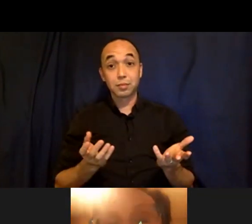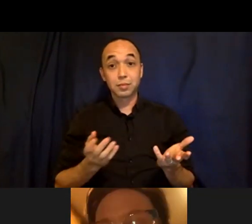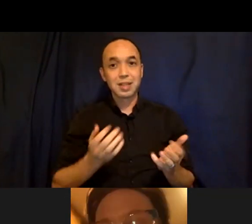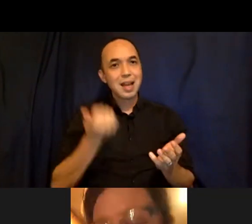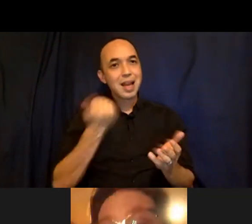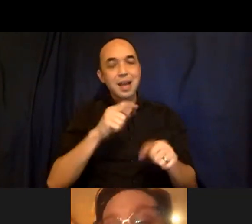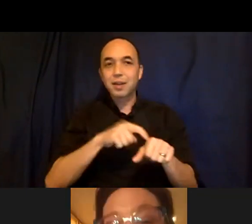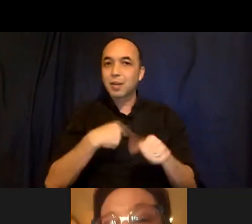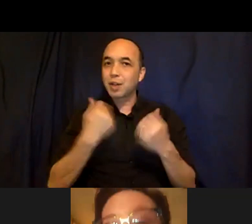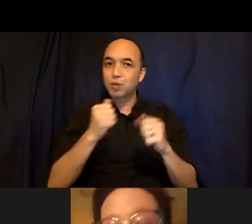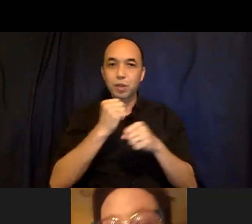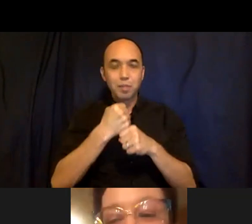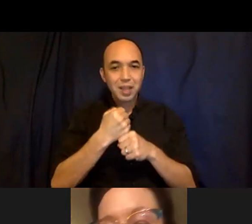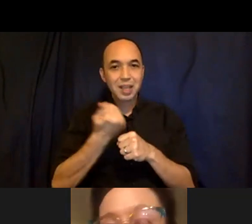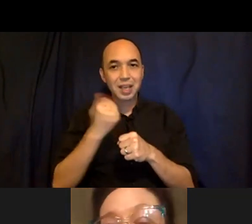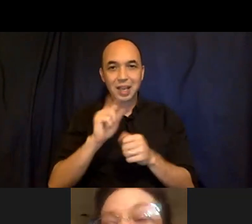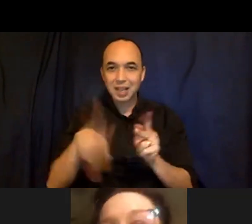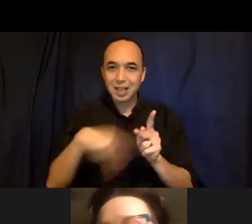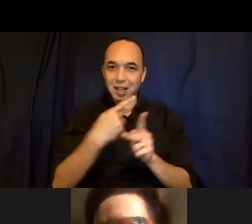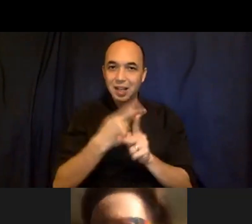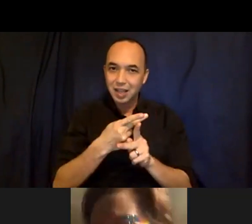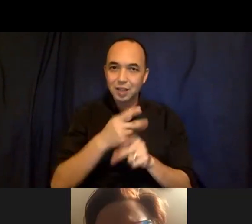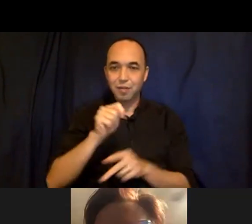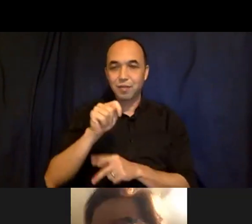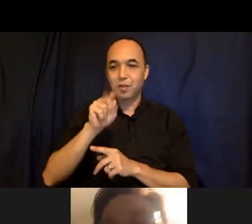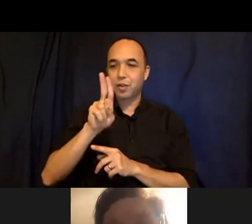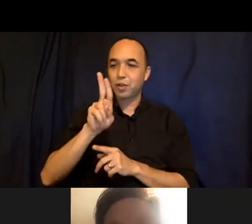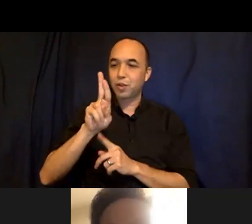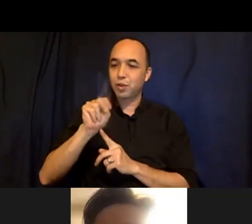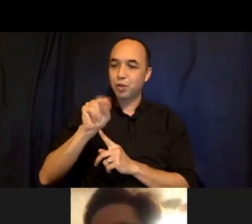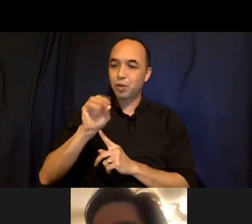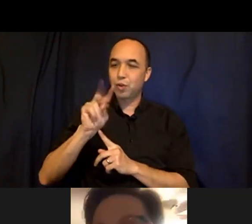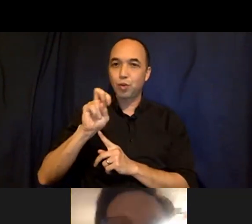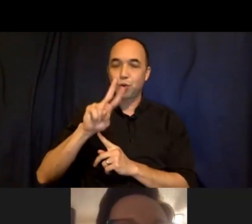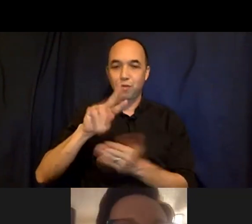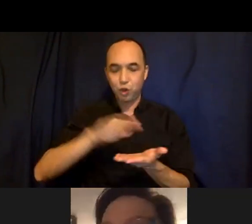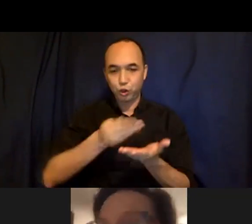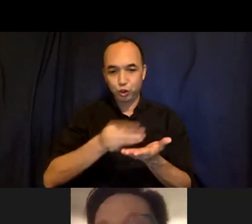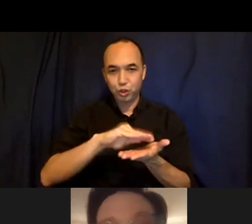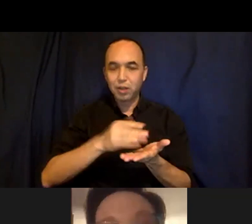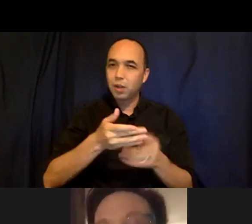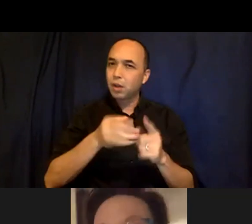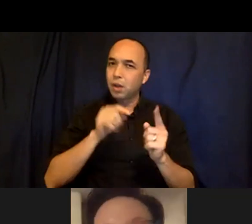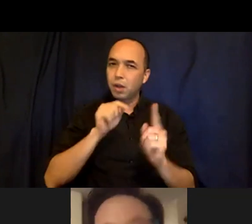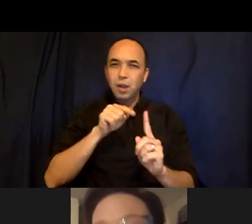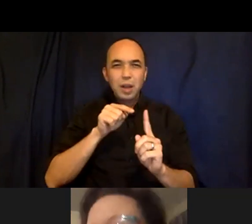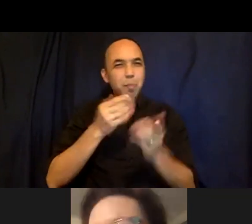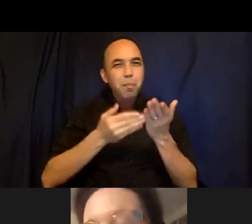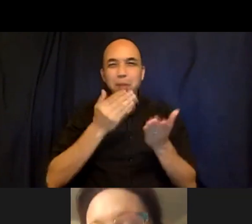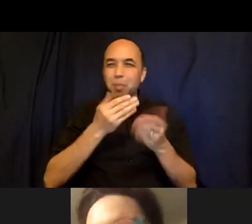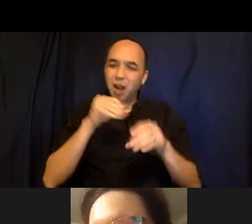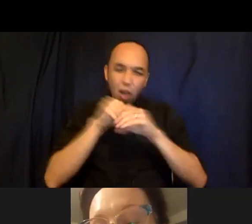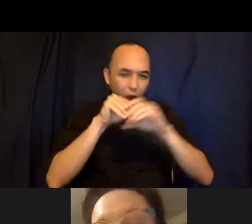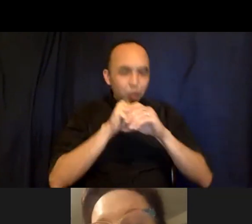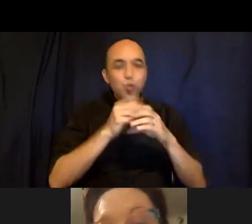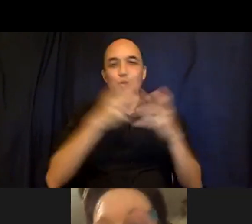Anytime I've tried to make any kind of a turnover, like you're making the Pop-Tarts right now. Yeah. I swear to God, maybe it's just I'm overfilling them or I'm not